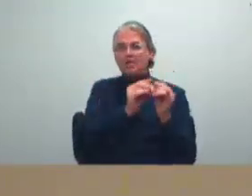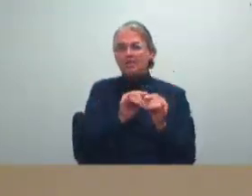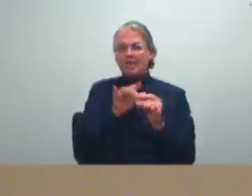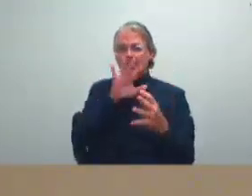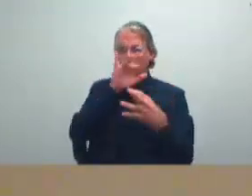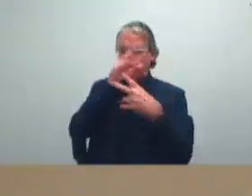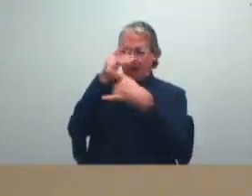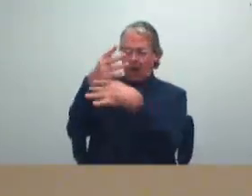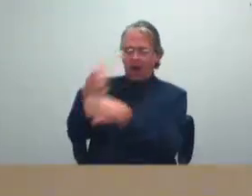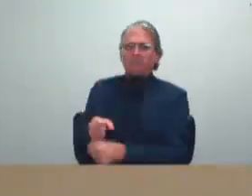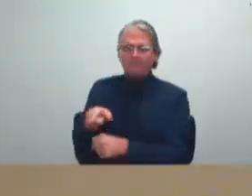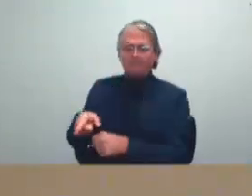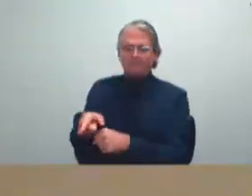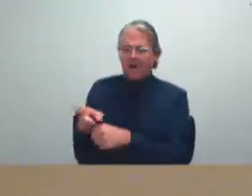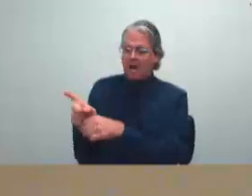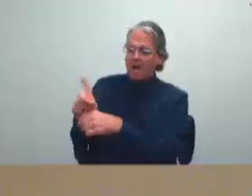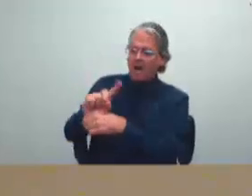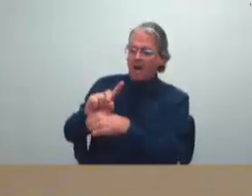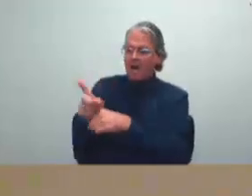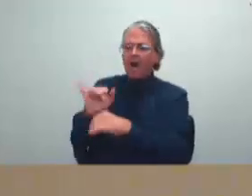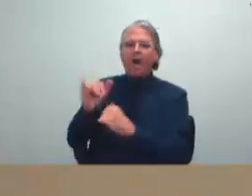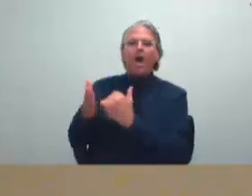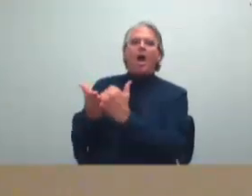personal behavior that can help us,